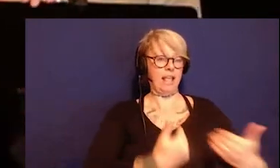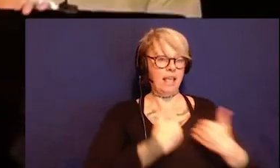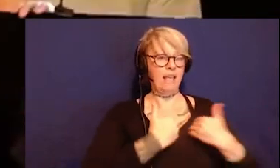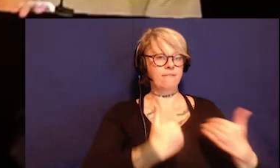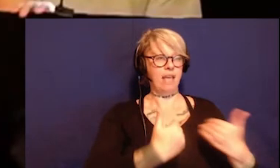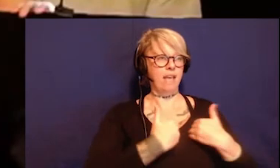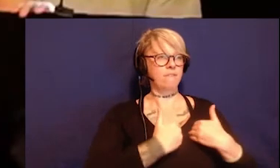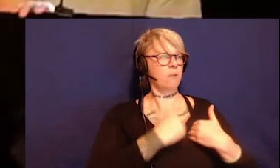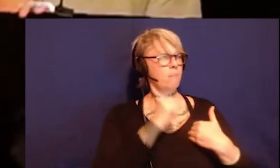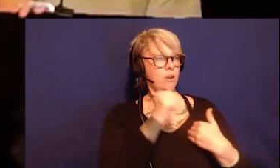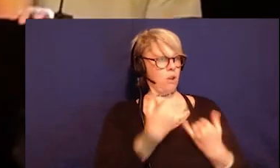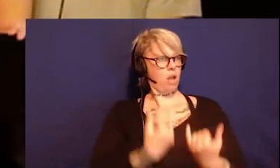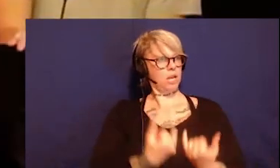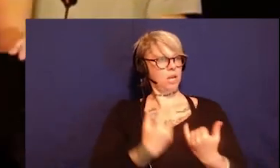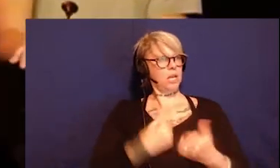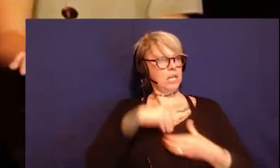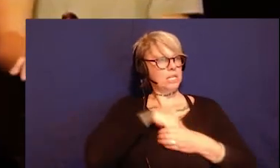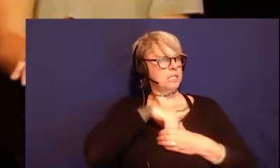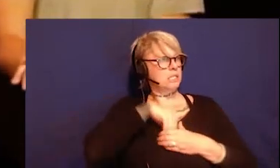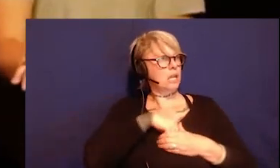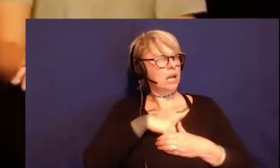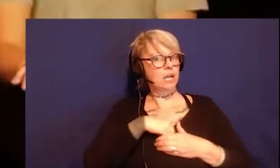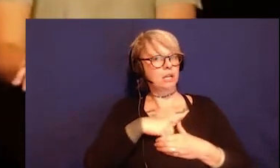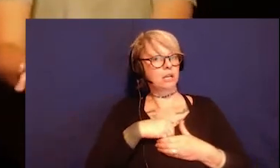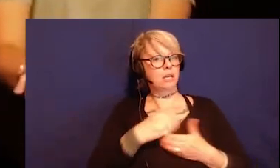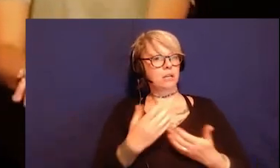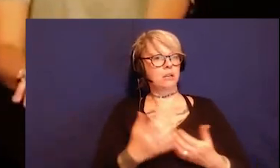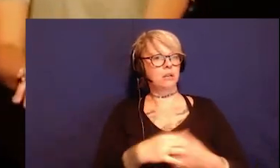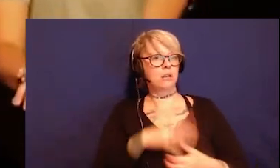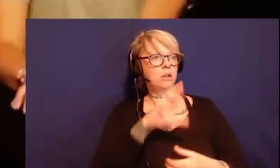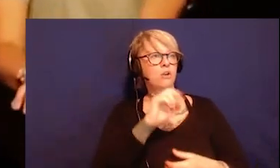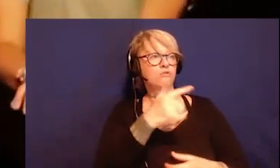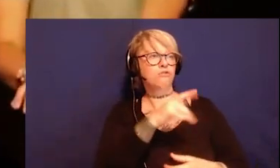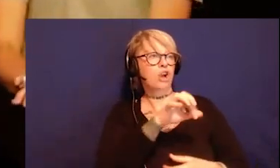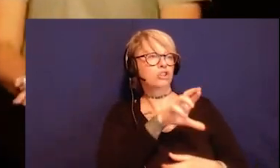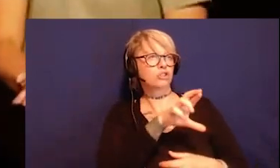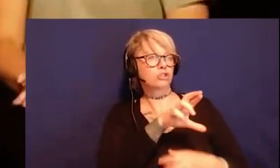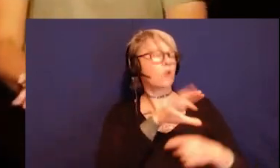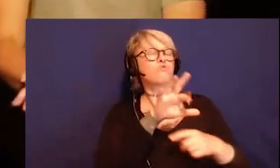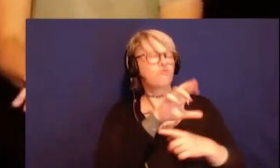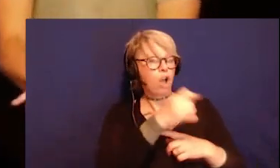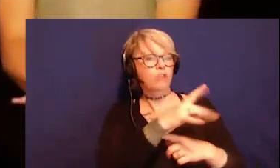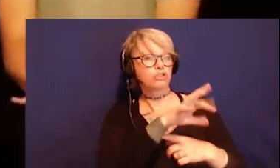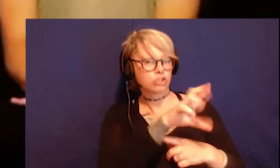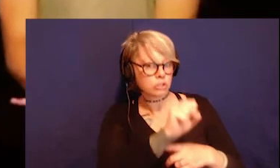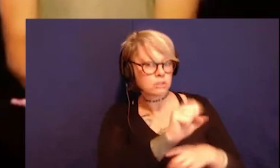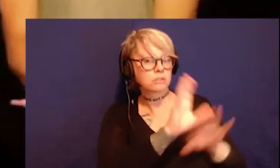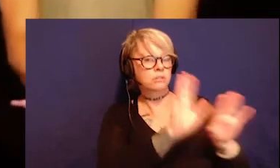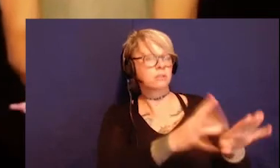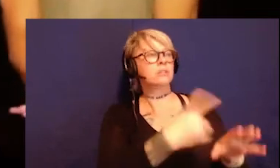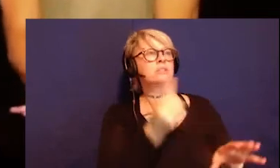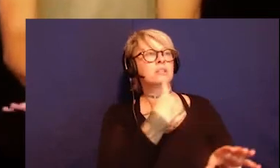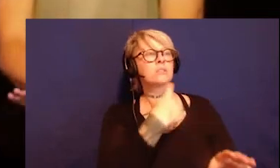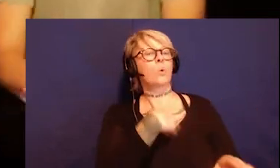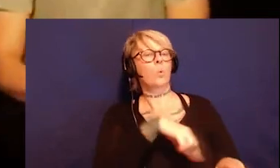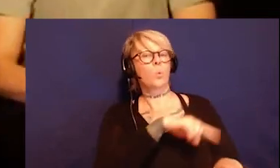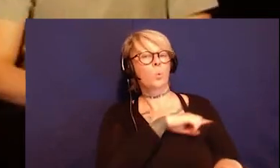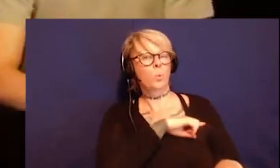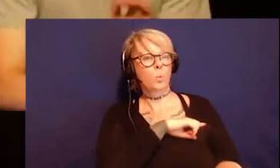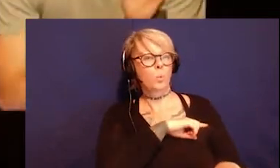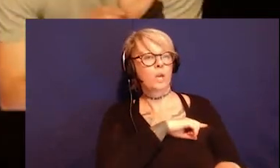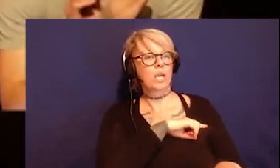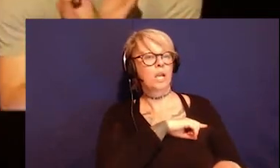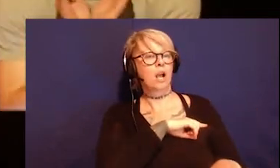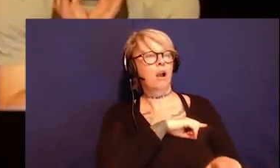being mode. Rogers talked about that we're in this era